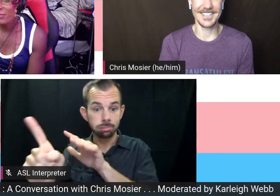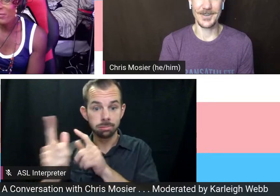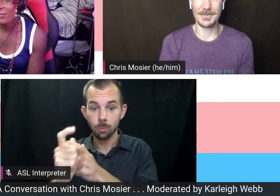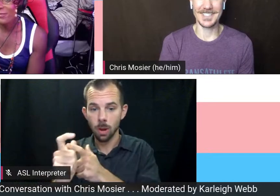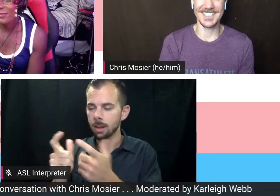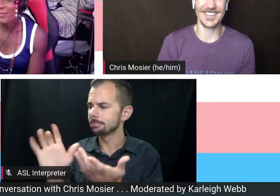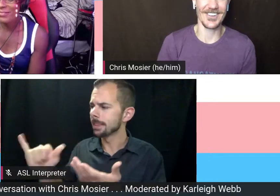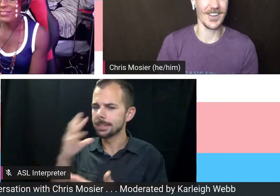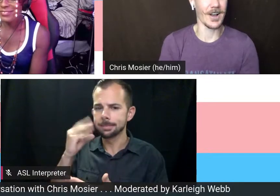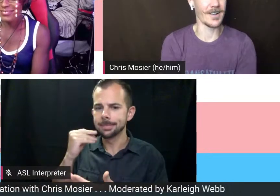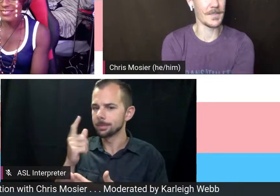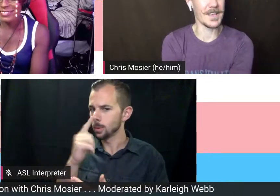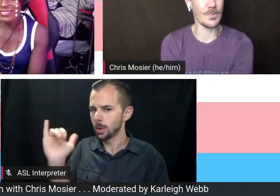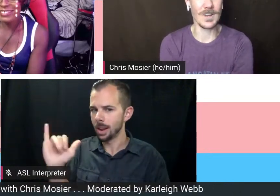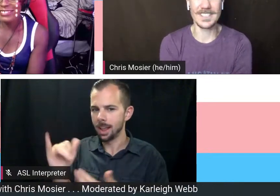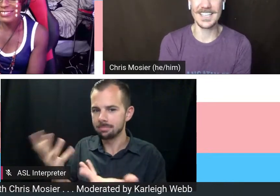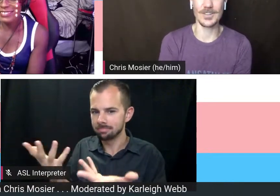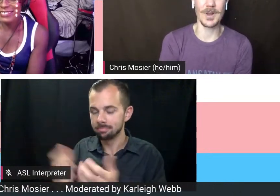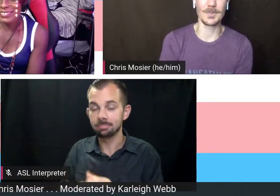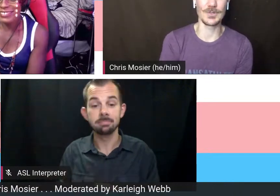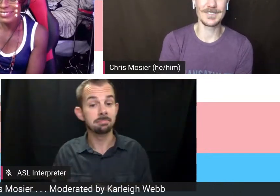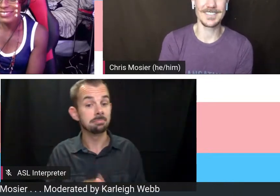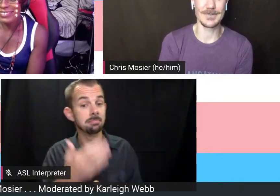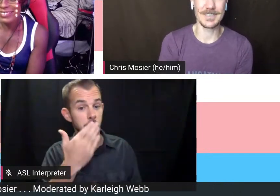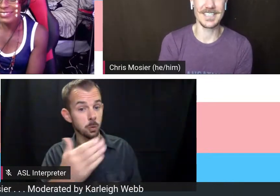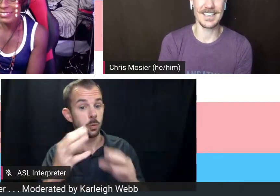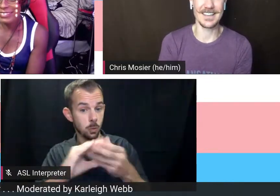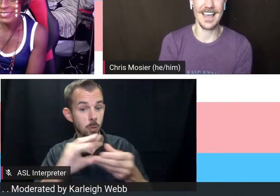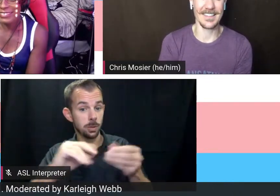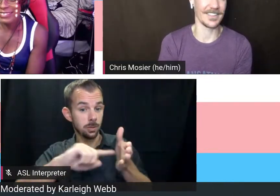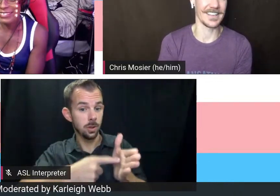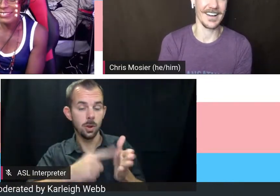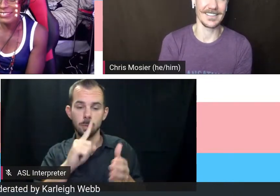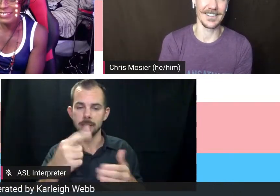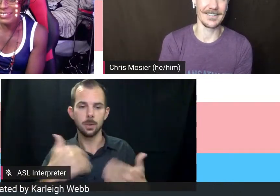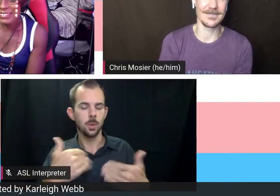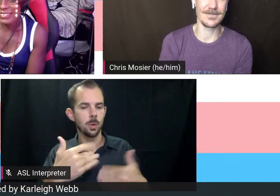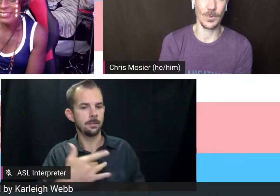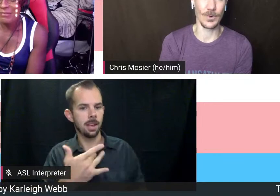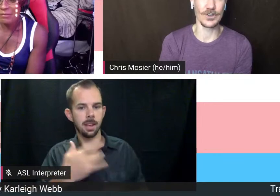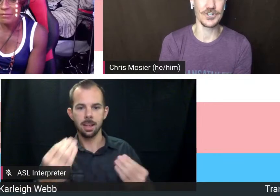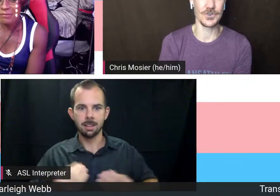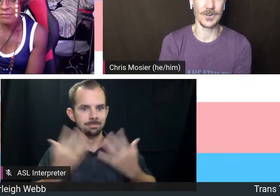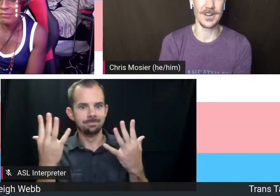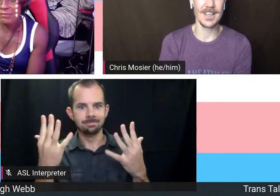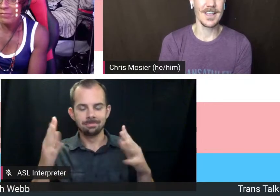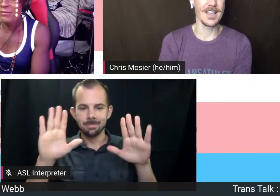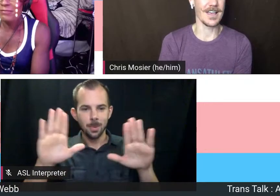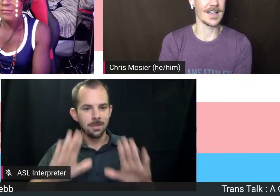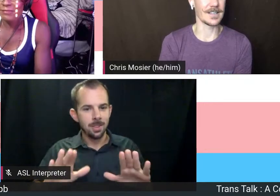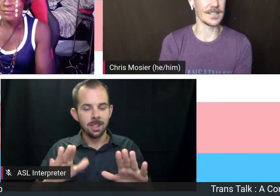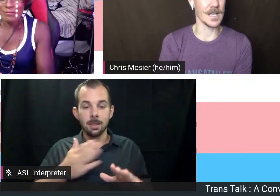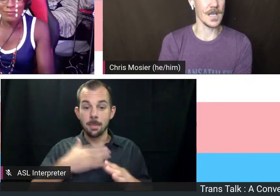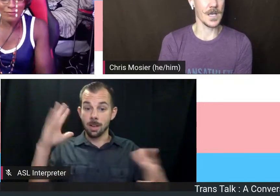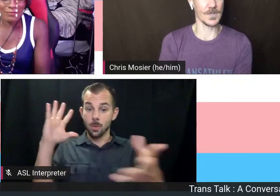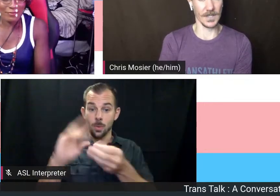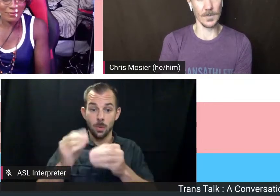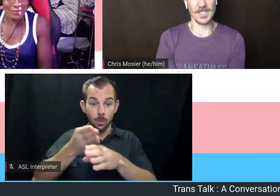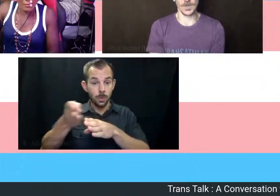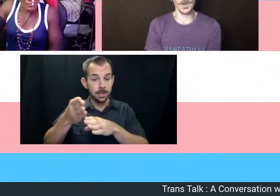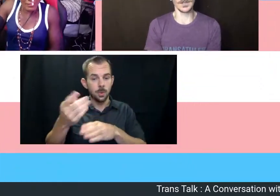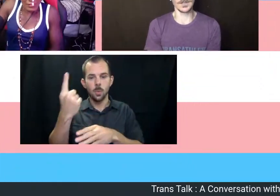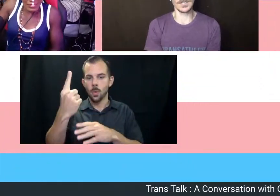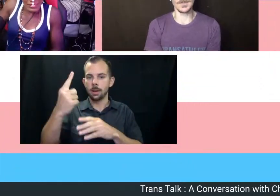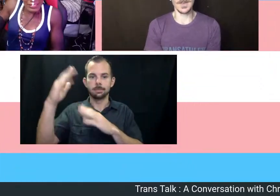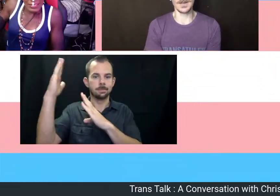I think that's a great place to start. It was incredible. It was an athletic highlight for sure. And it was a little